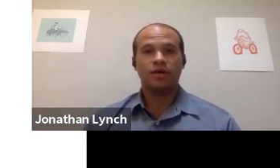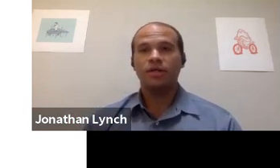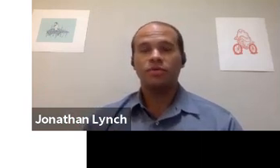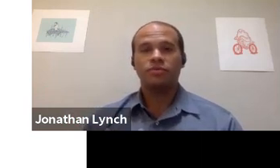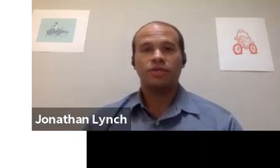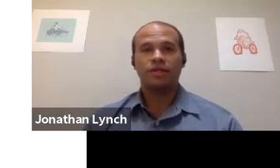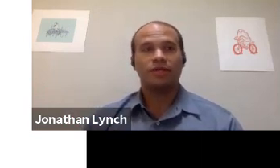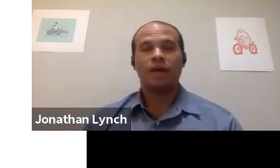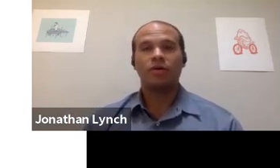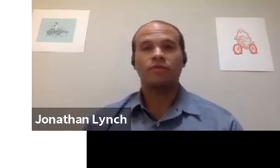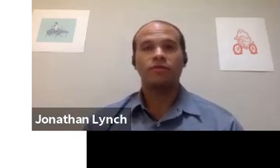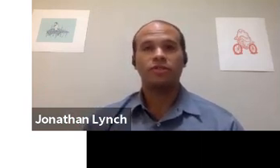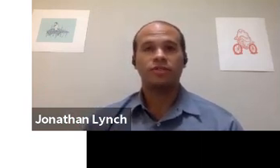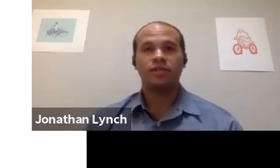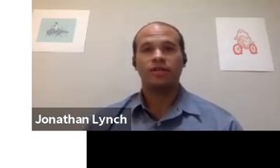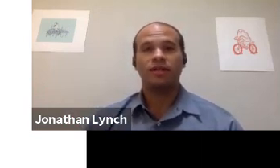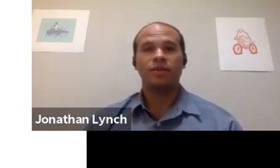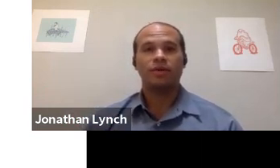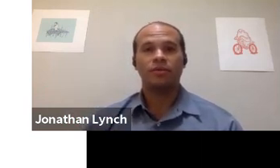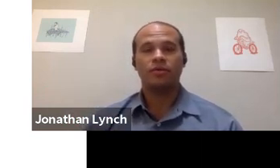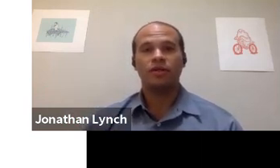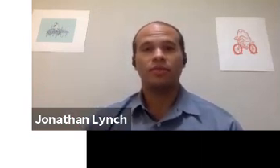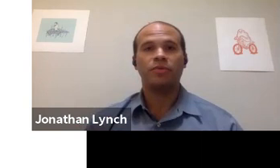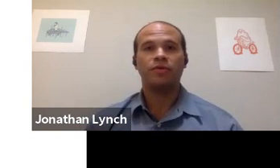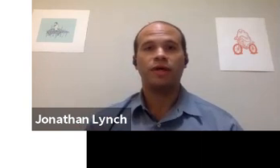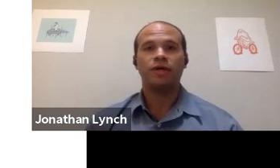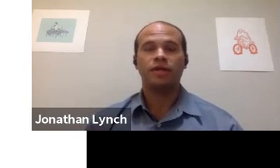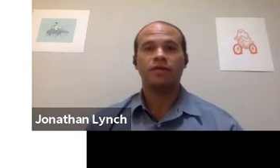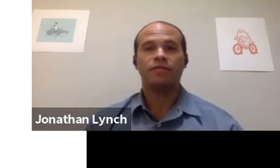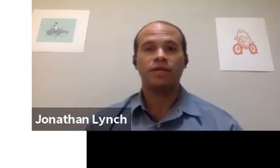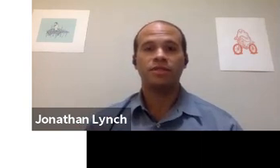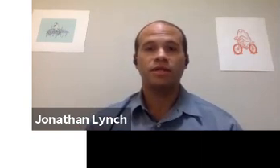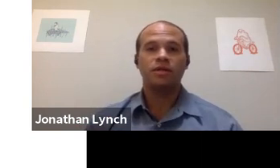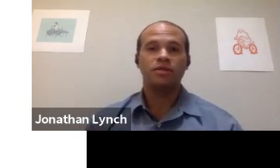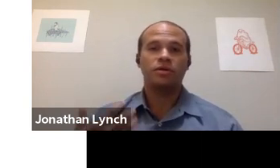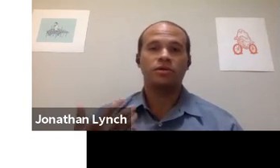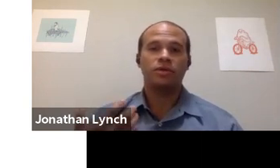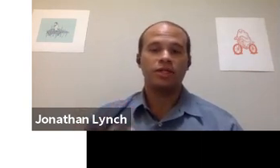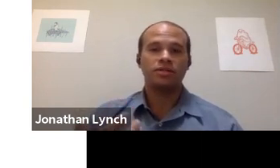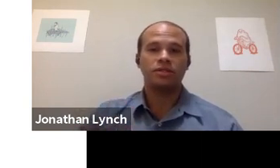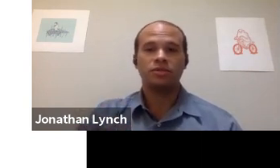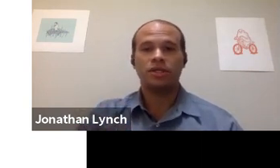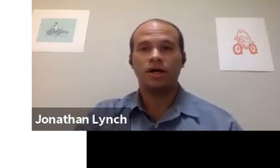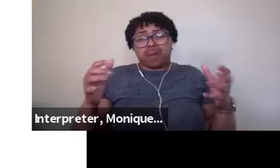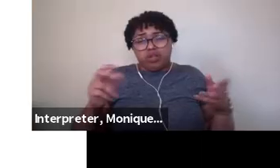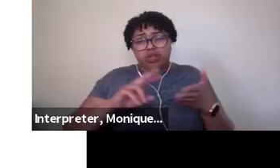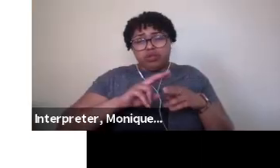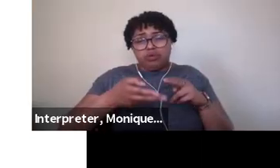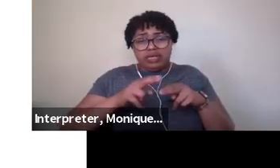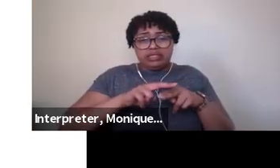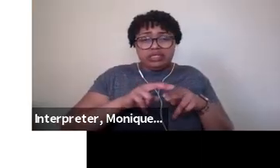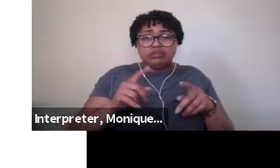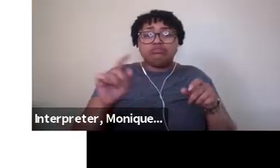in the gut was really kind of powerful for shifting the lipid profiles of mice. So what he did essentially was he